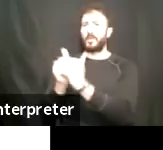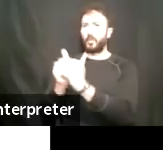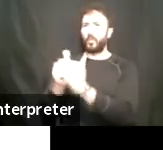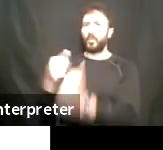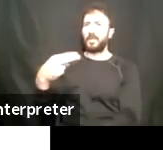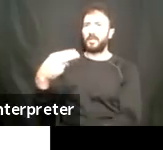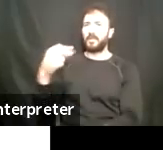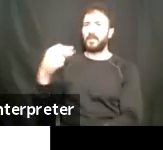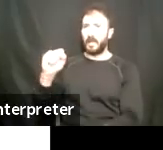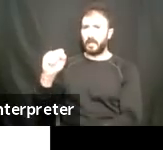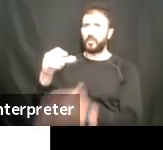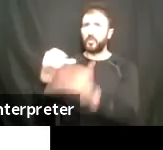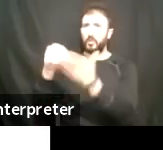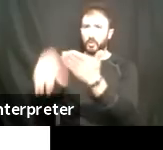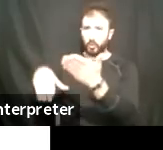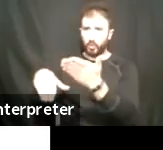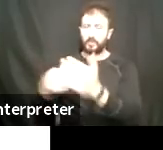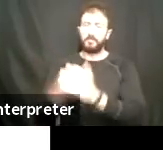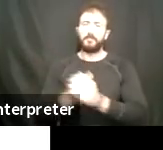Very good.